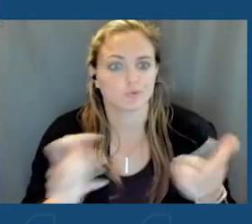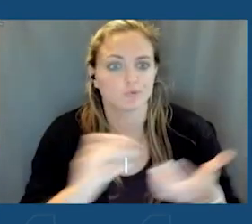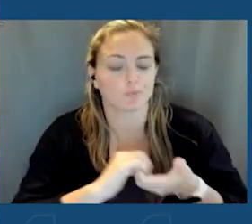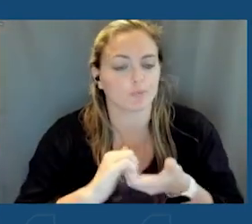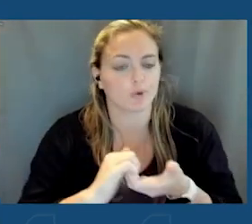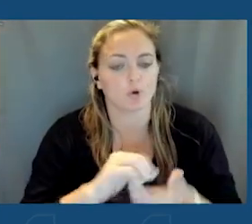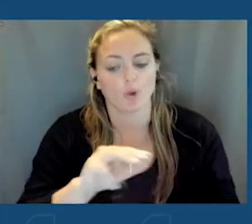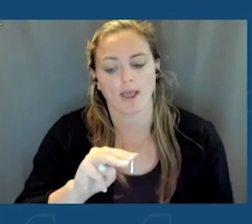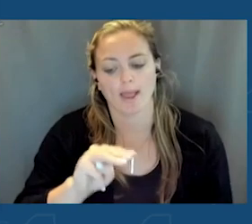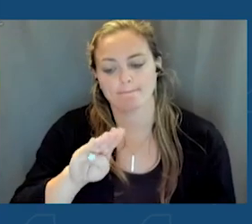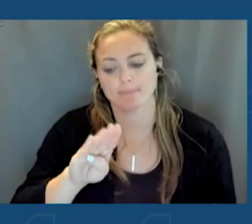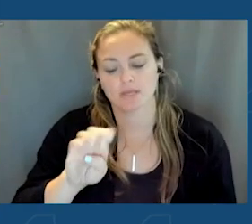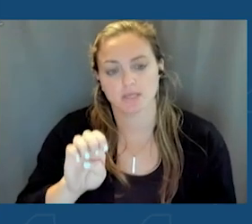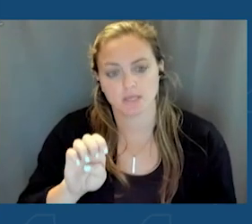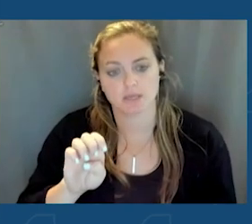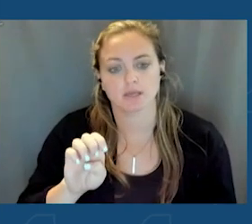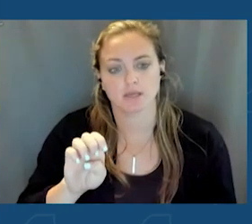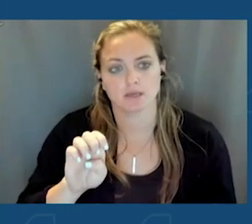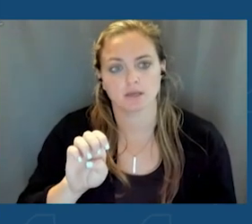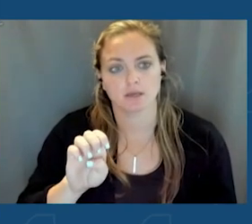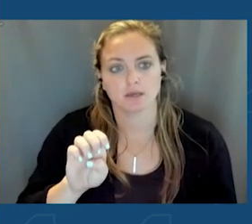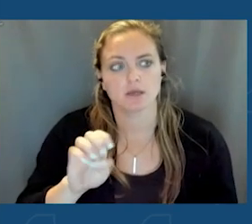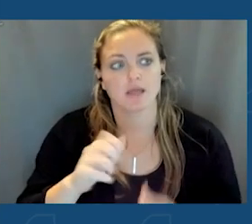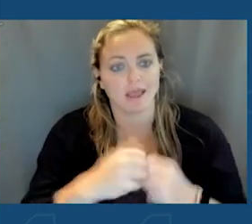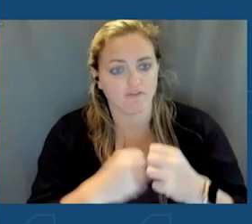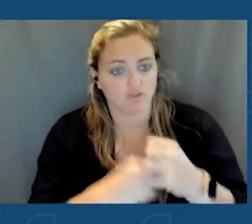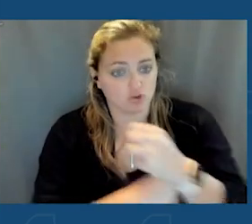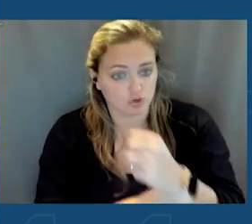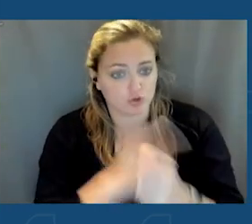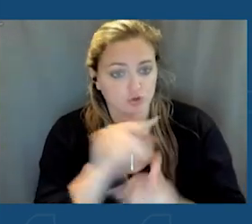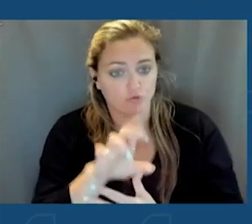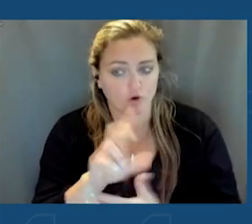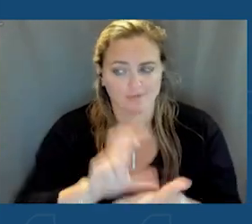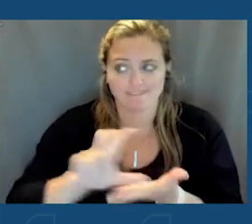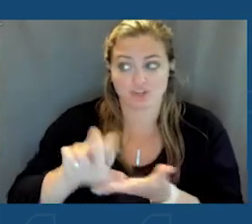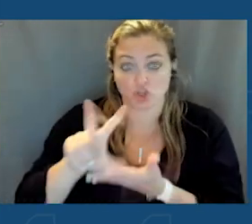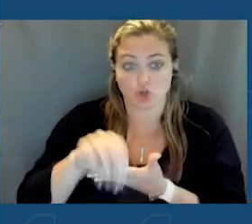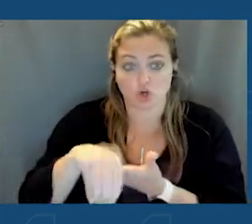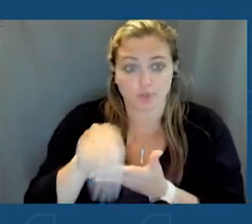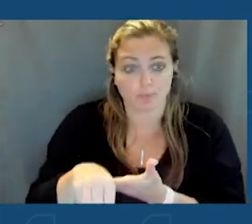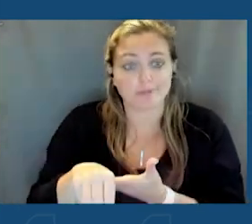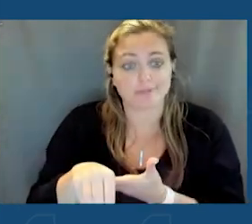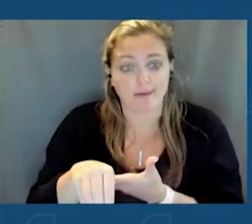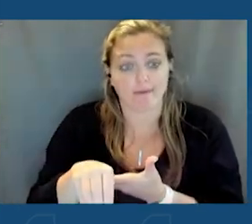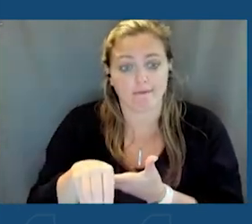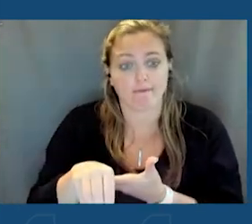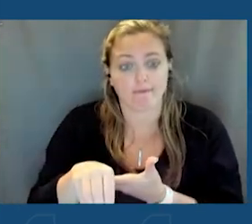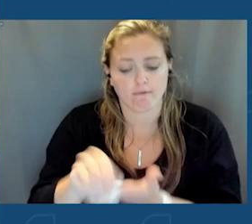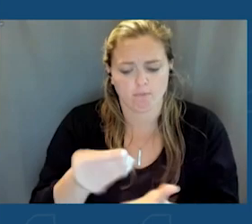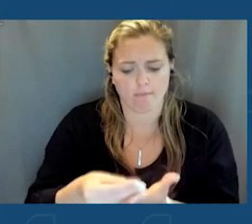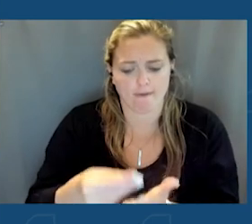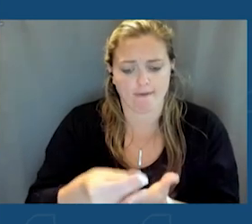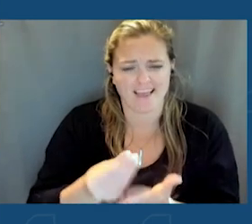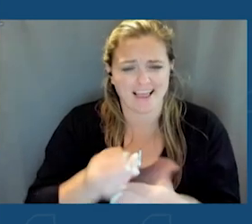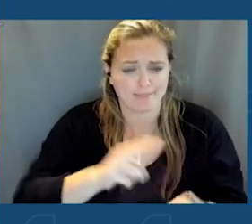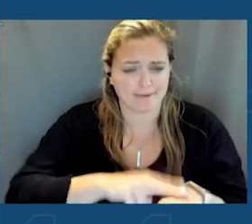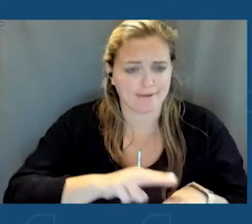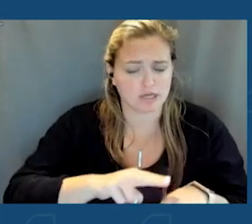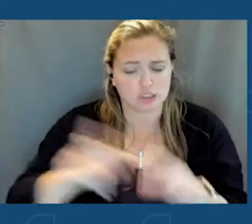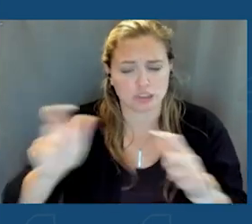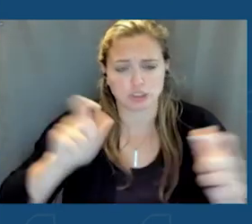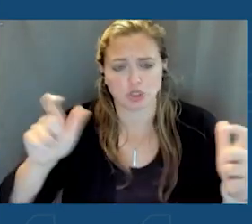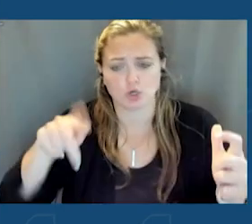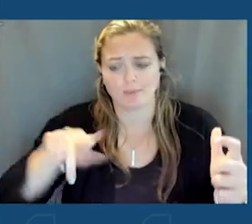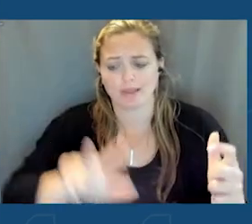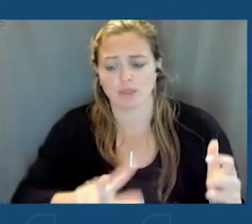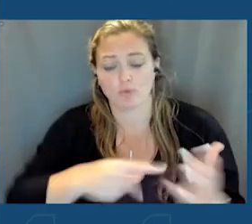MBE infrastructure firm investing 30% of equity in the nation's largest P3